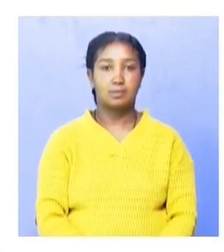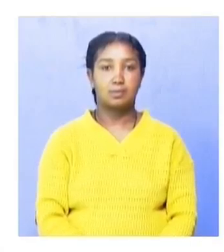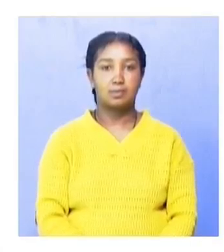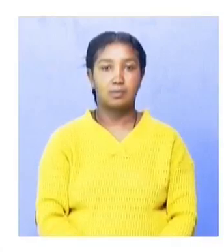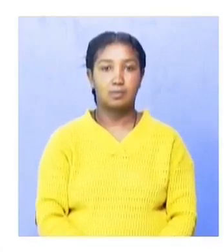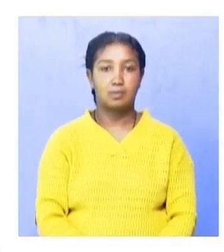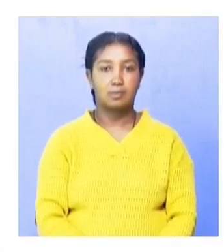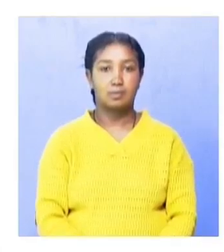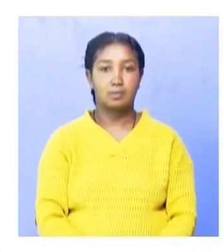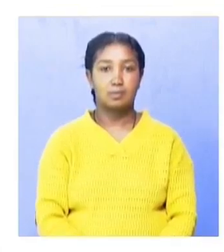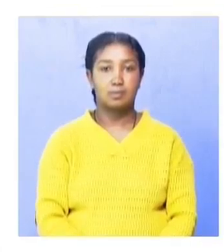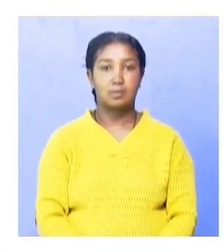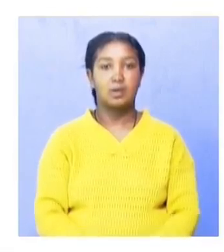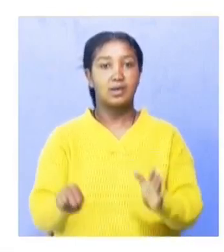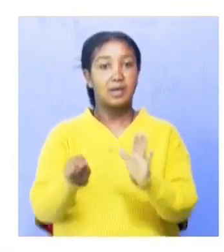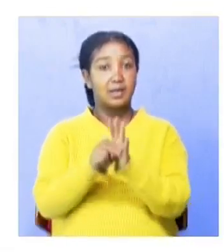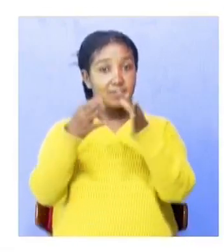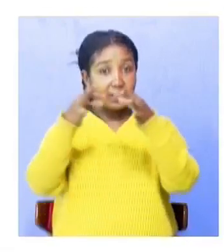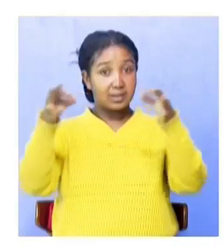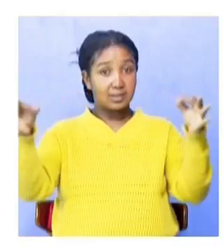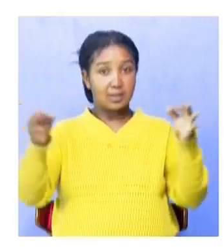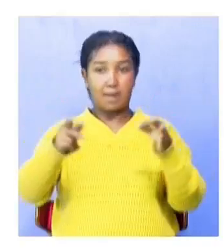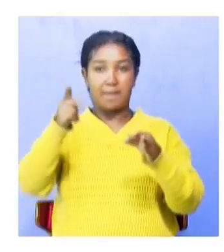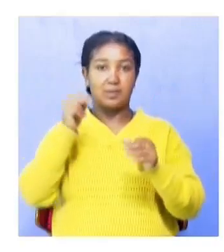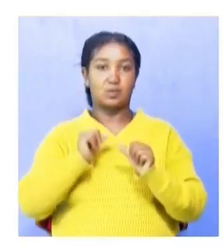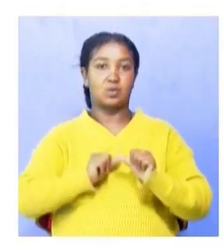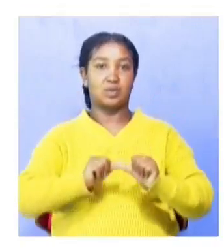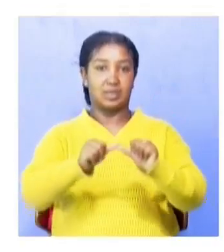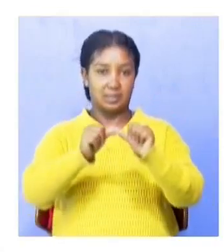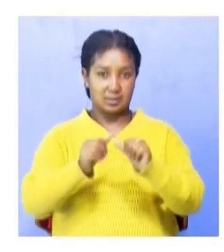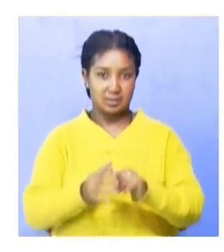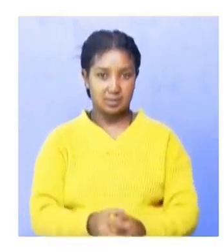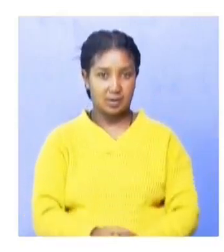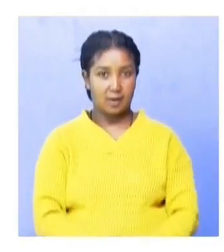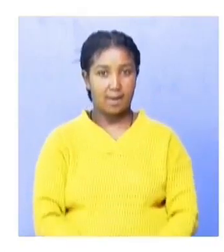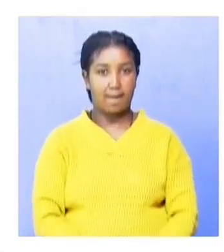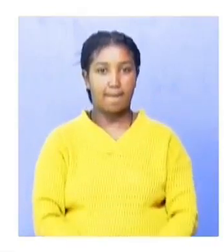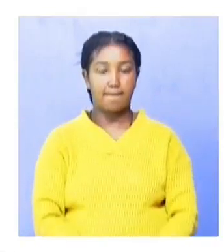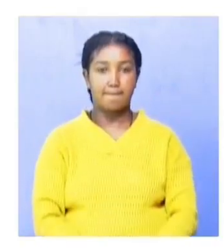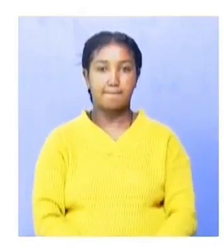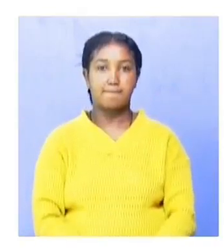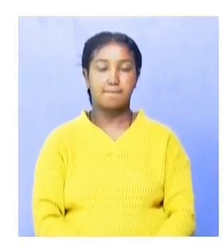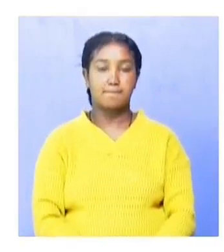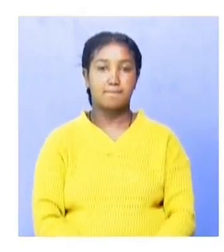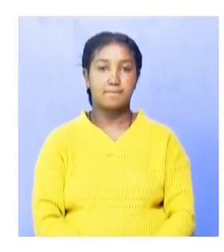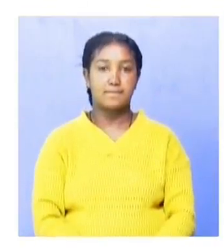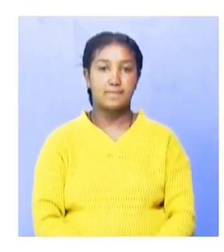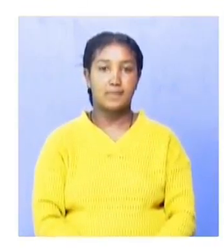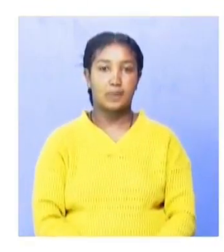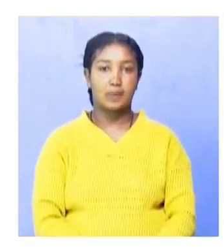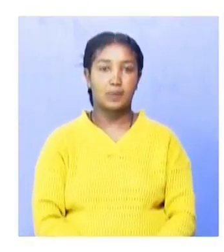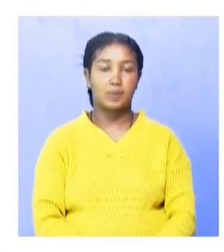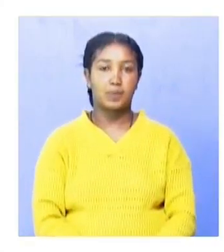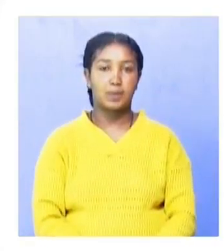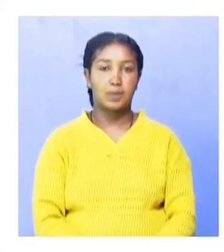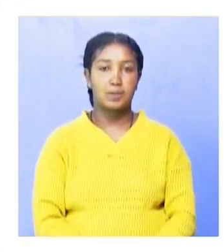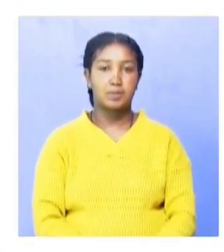Sentence in past continuous tense. Past continuous tense.